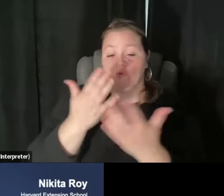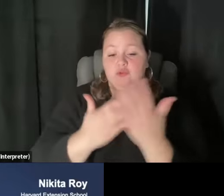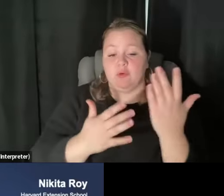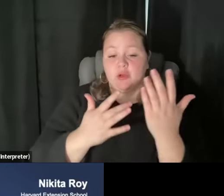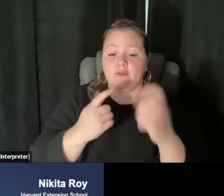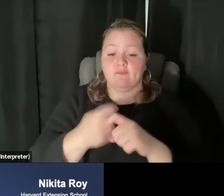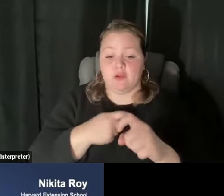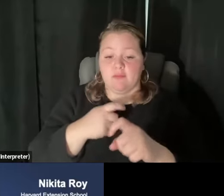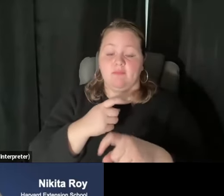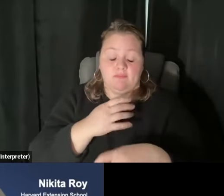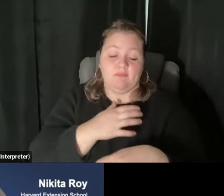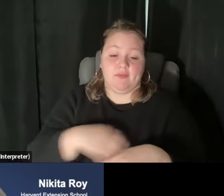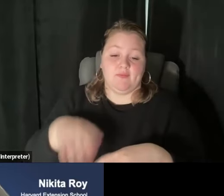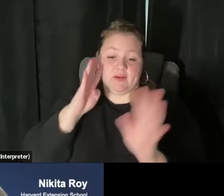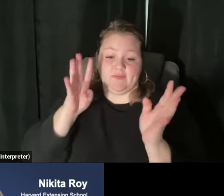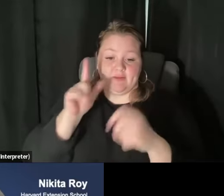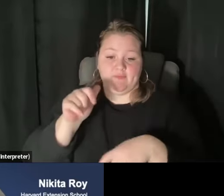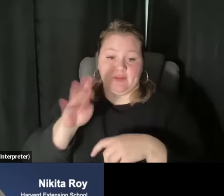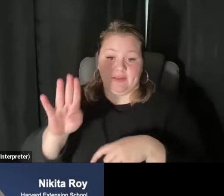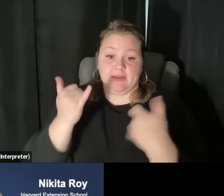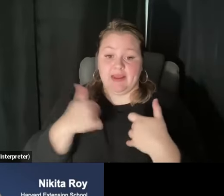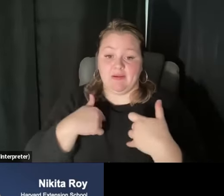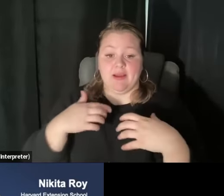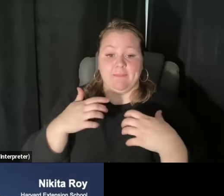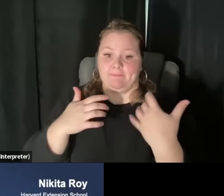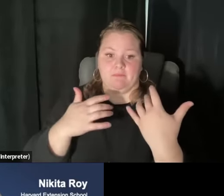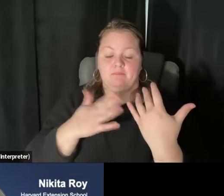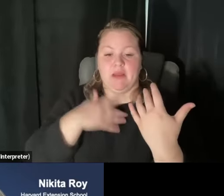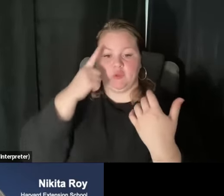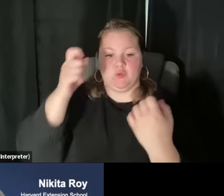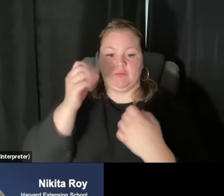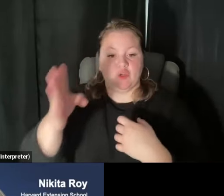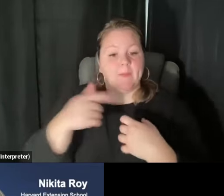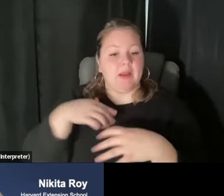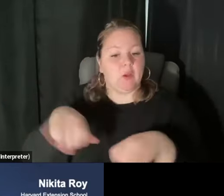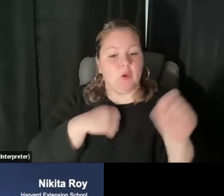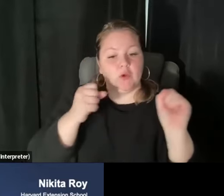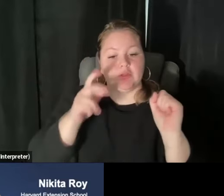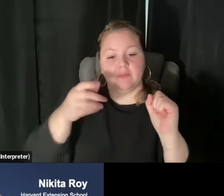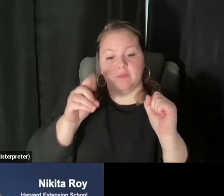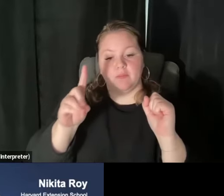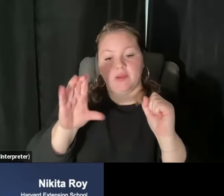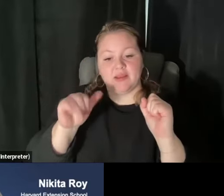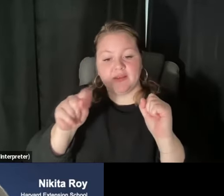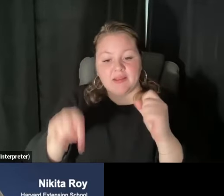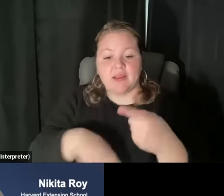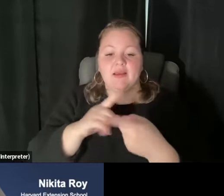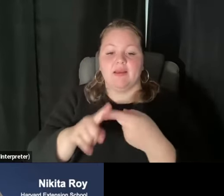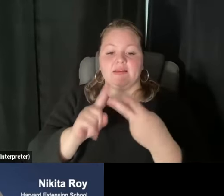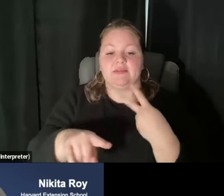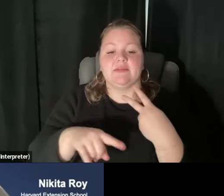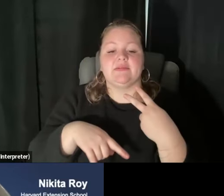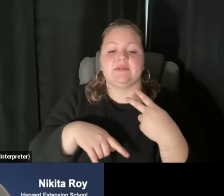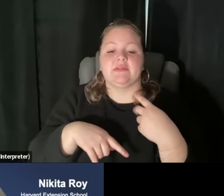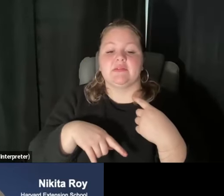dream job, which is basically being a media tech entrepreneur. I host a podcast called Newsroom Robots, which explores the role